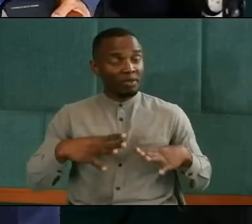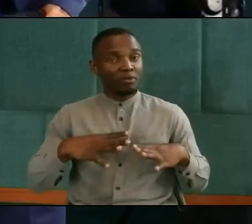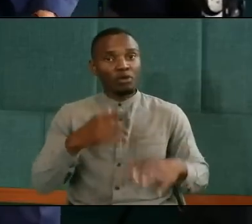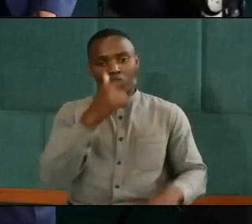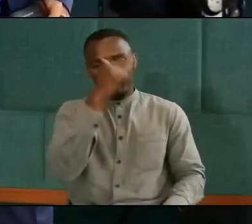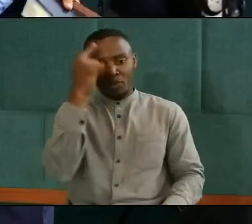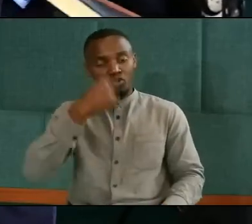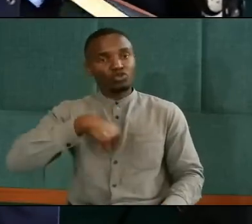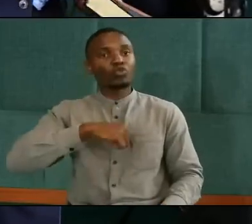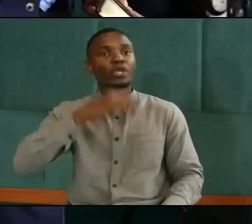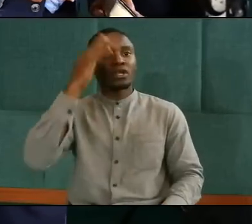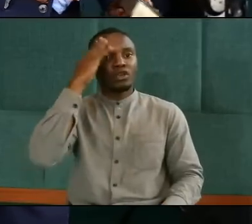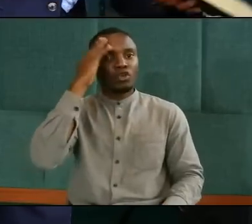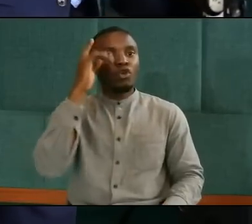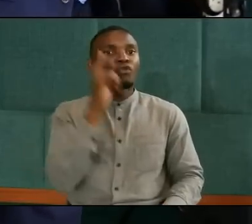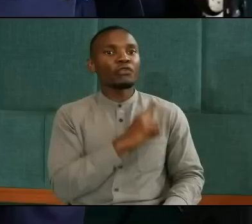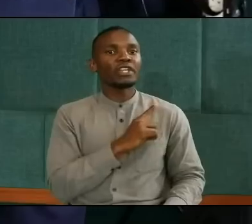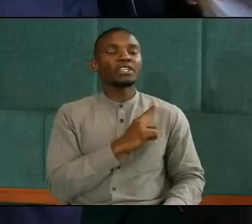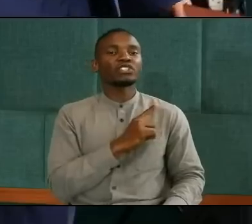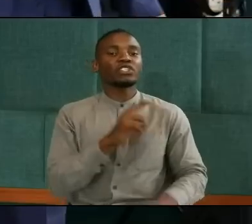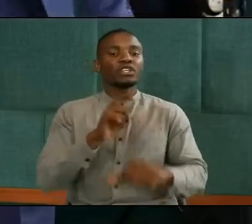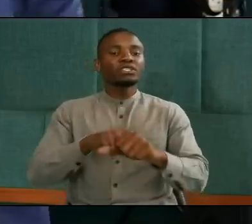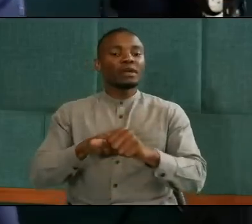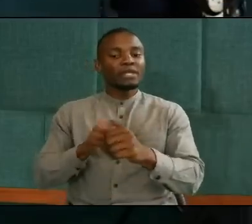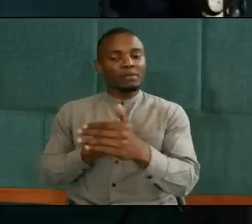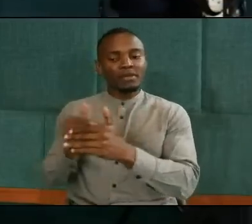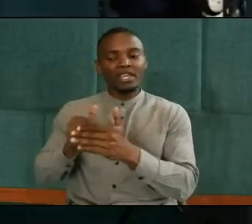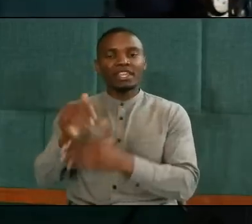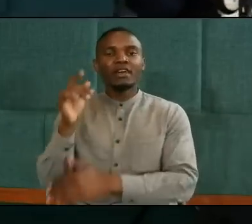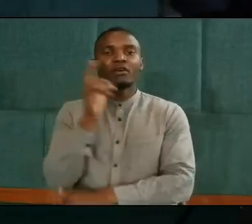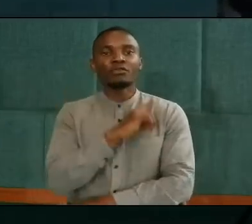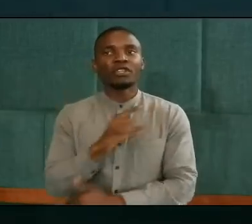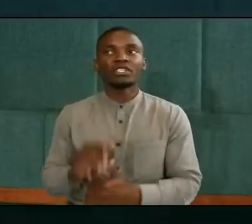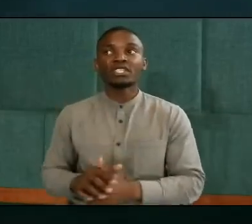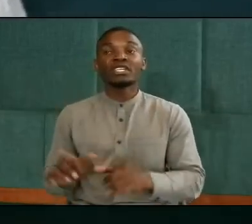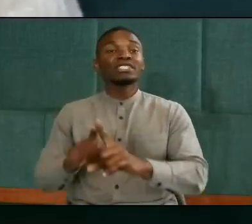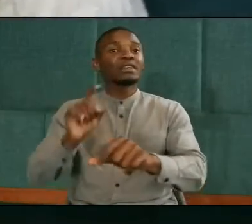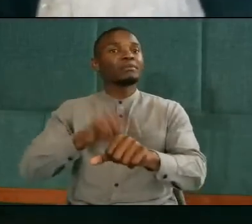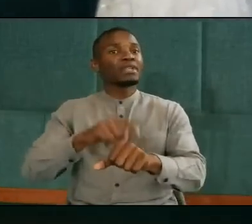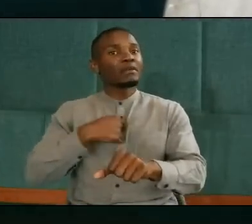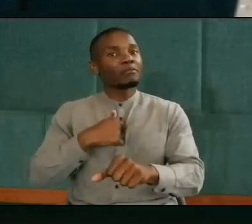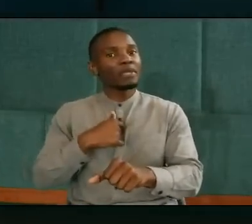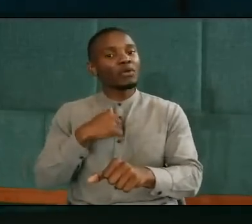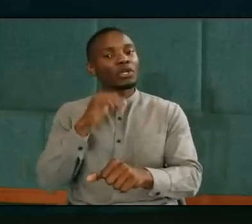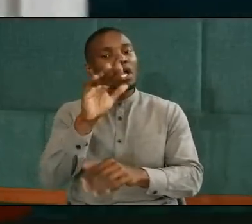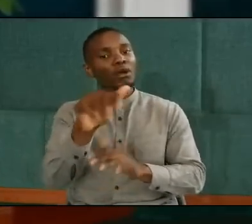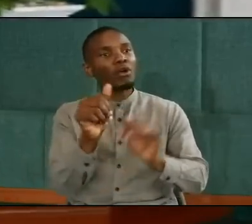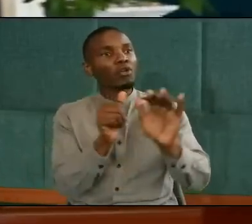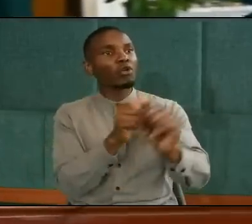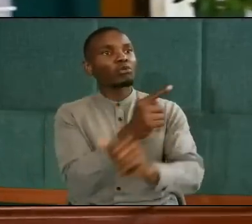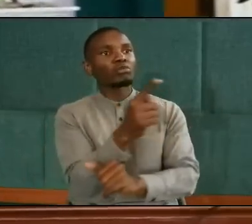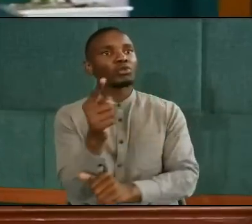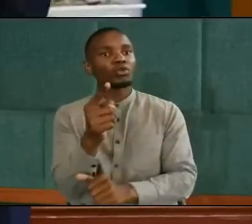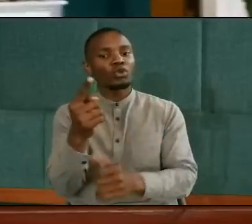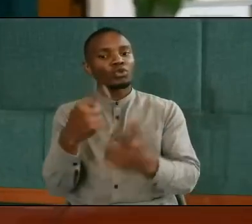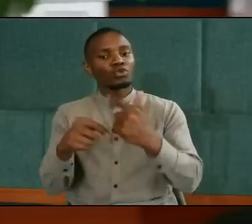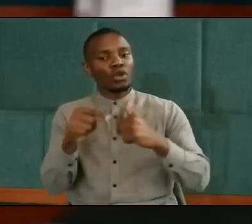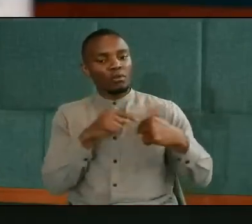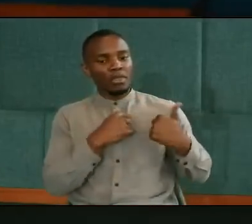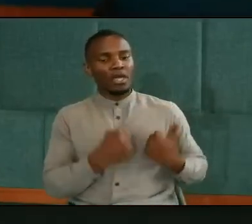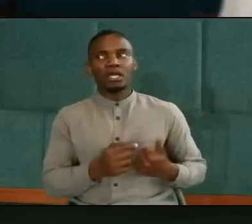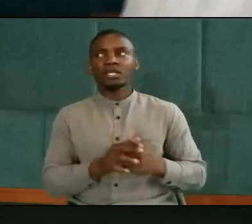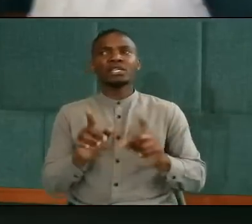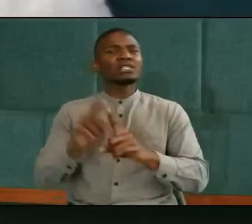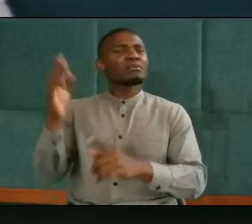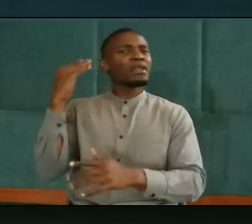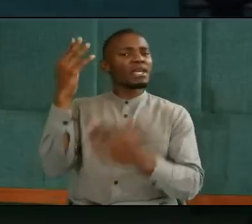we are aware that we're at the end. And when I call you to give your heart to the Lord, you can either come. Last night I